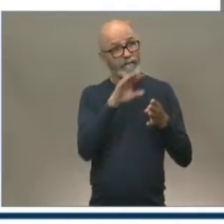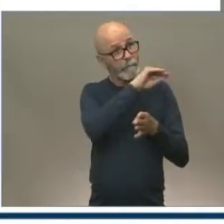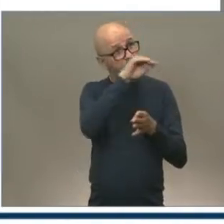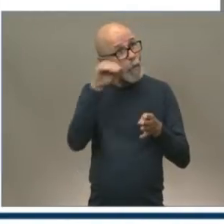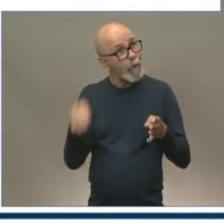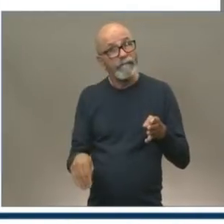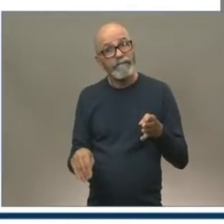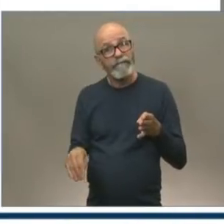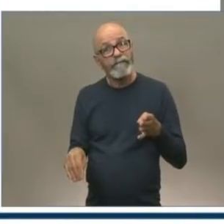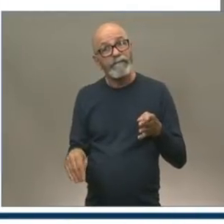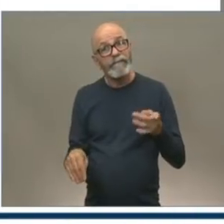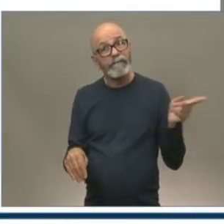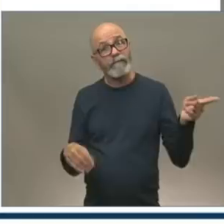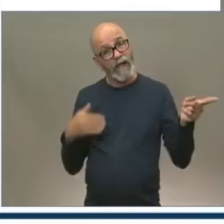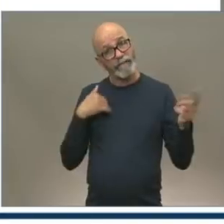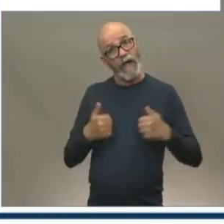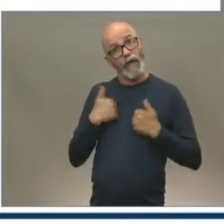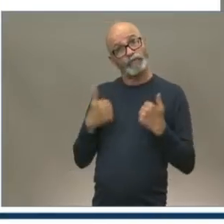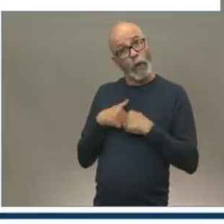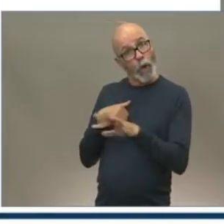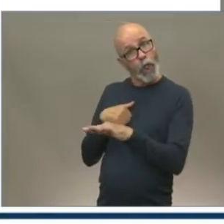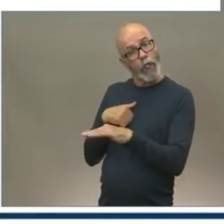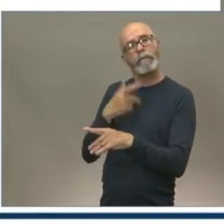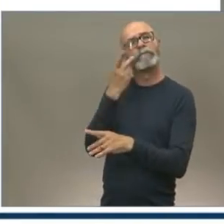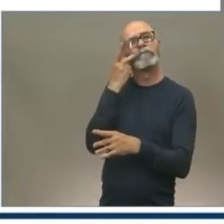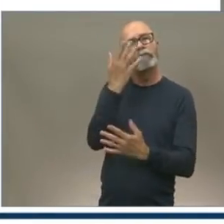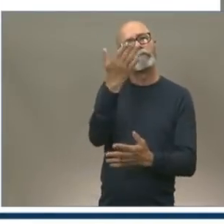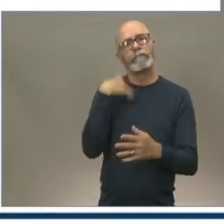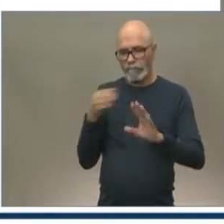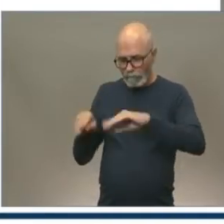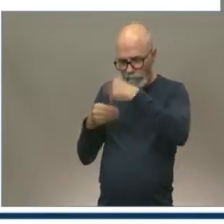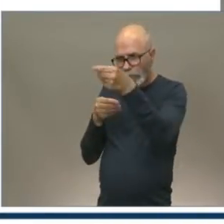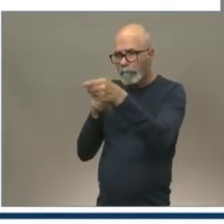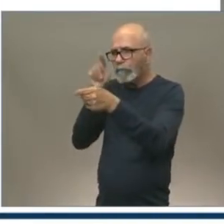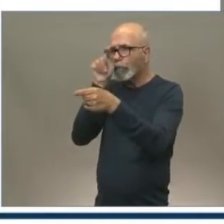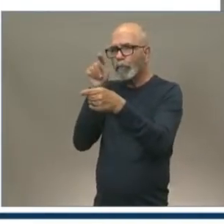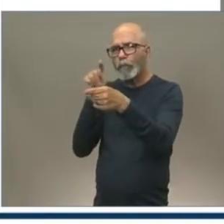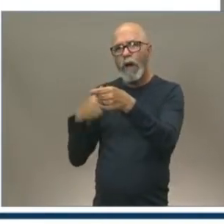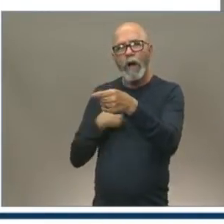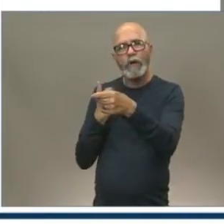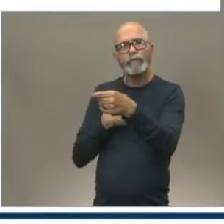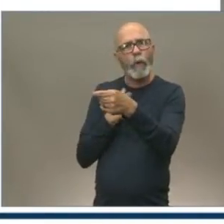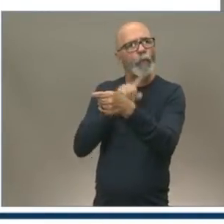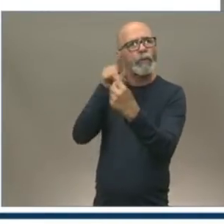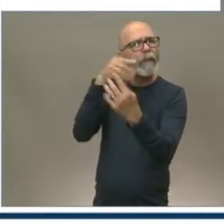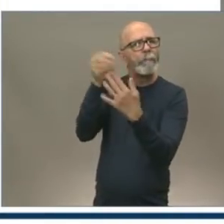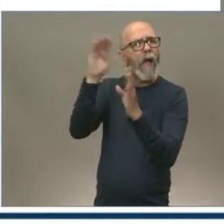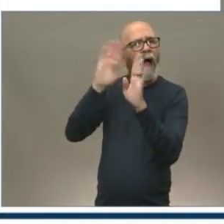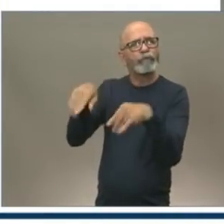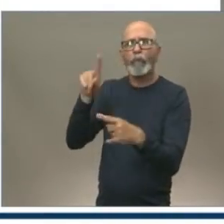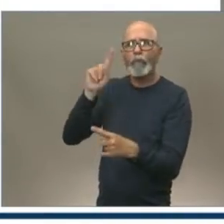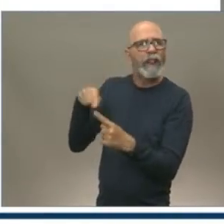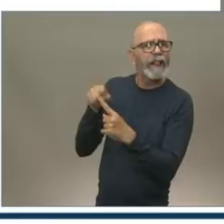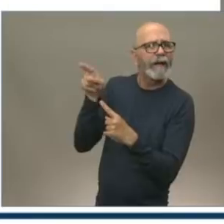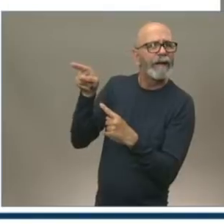a permanent residence in which they're moving, and when they took what was the date of that. If they don't have that, or if they don't have an approval from